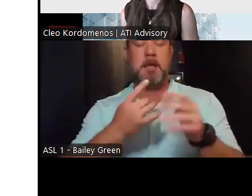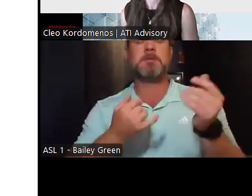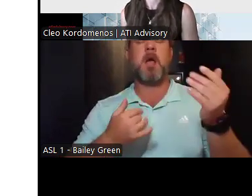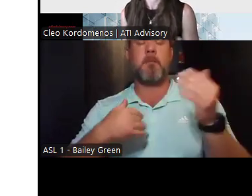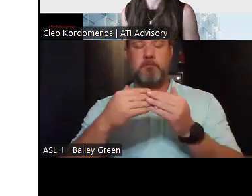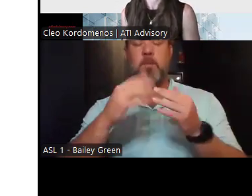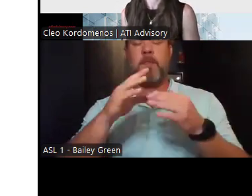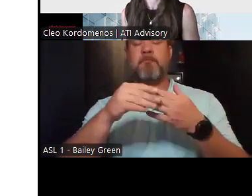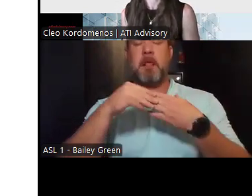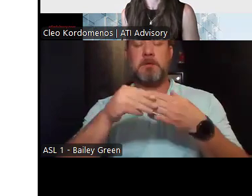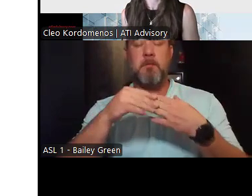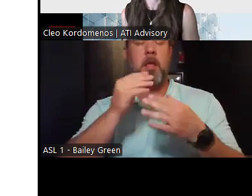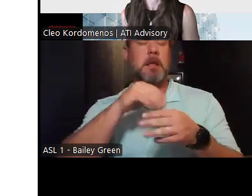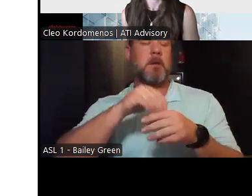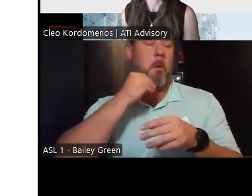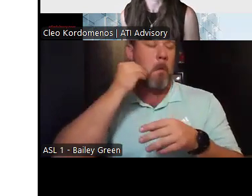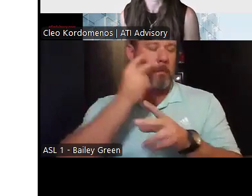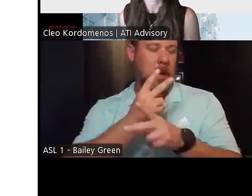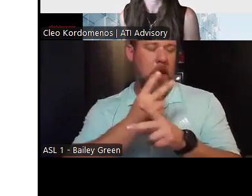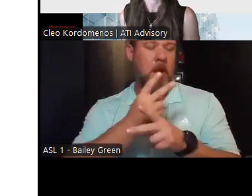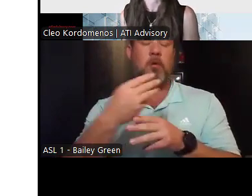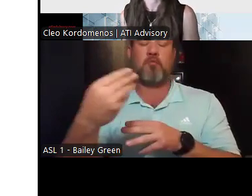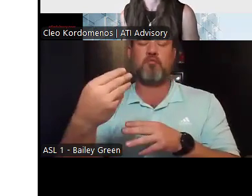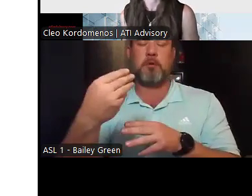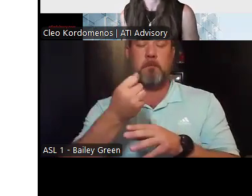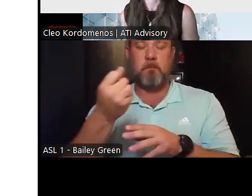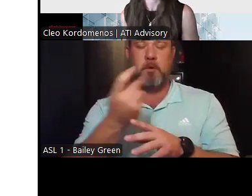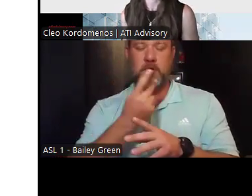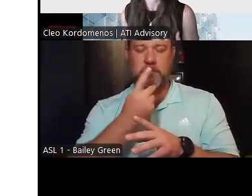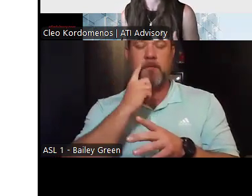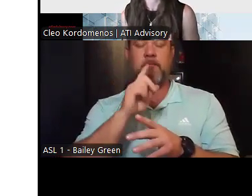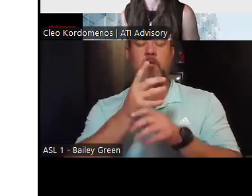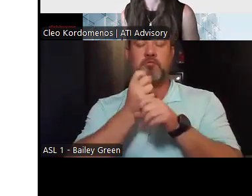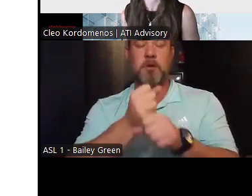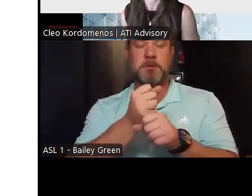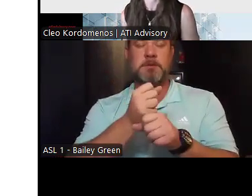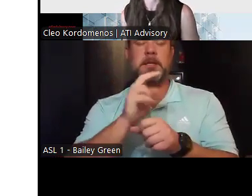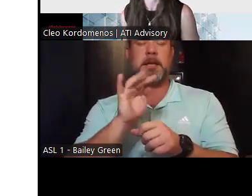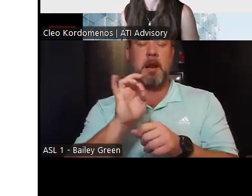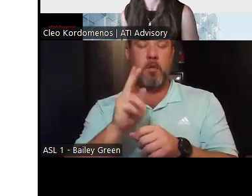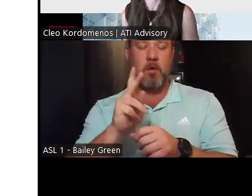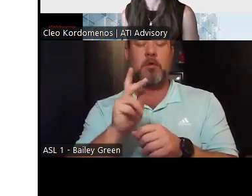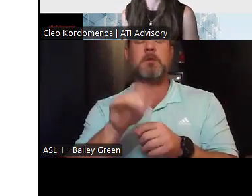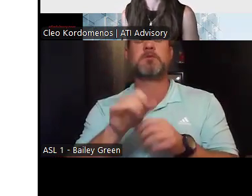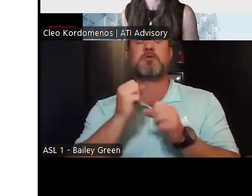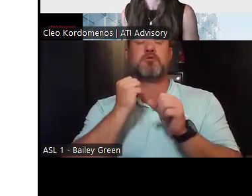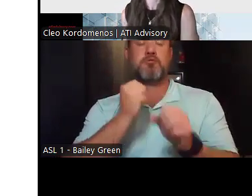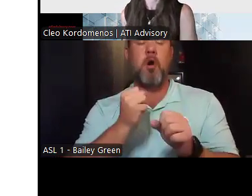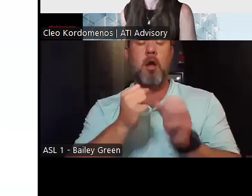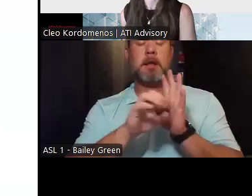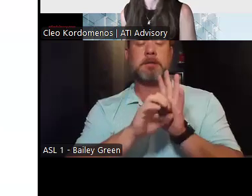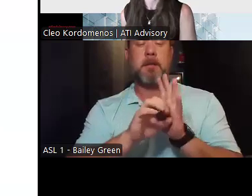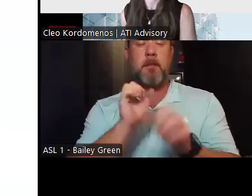flexible options like in-home care and reimbursement for trusted personal networks, this is a really strong example of how employers